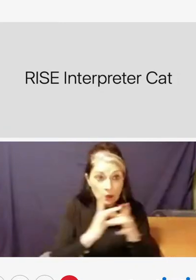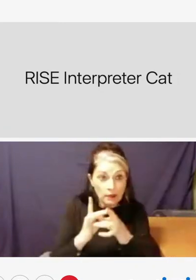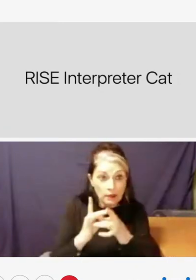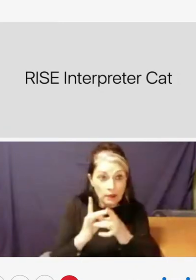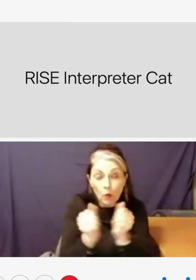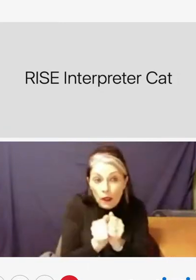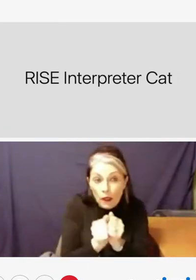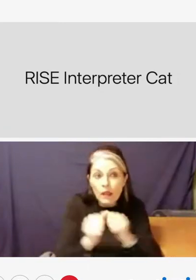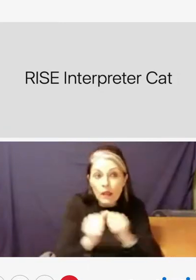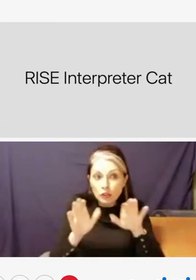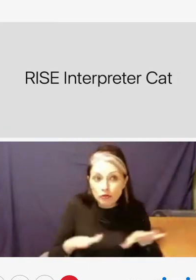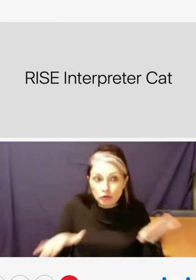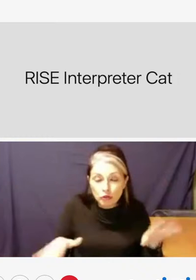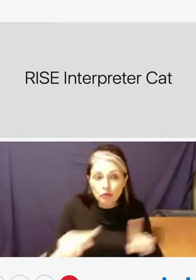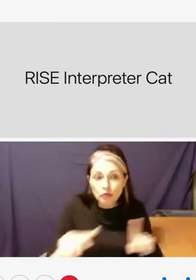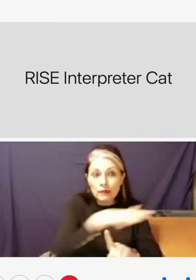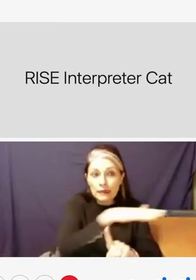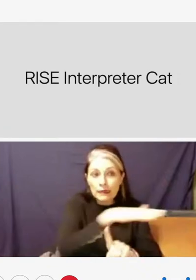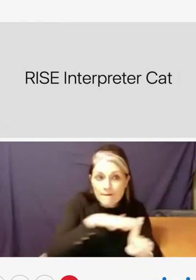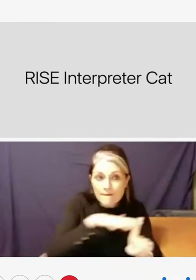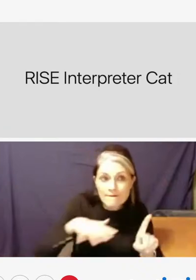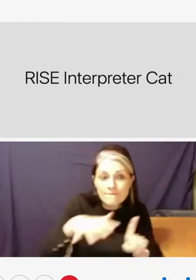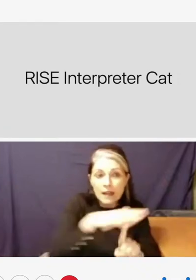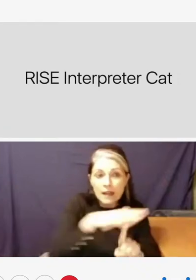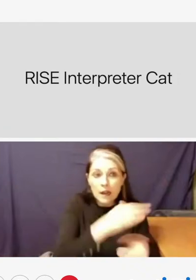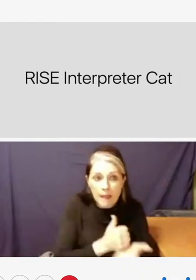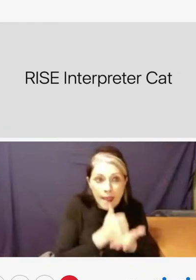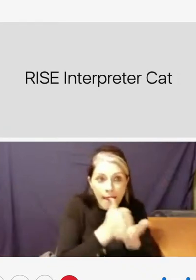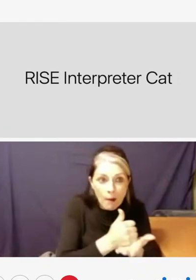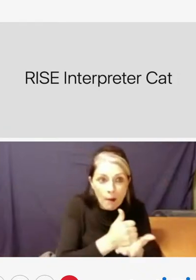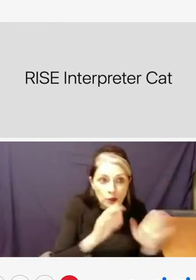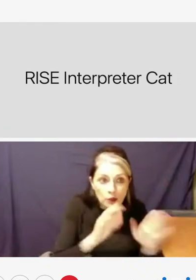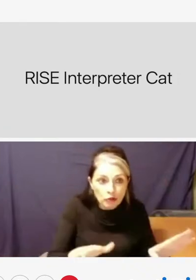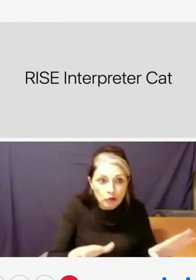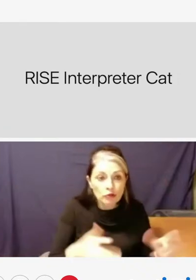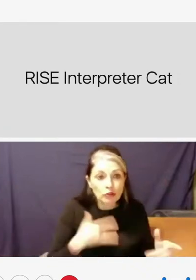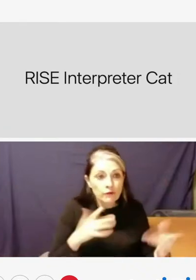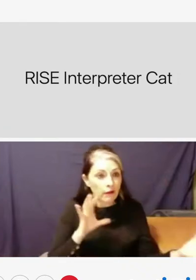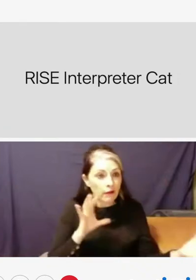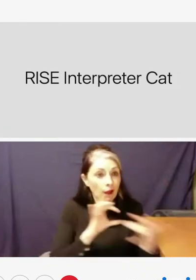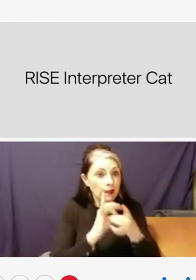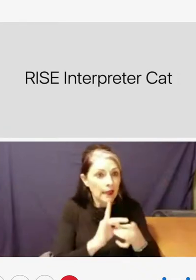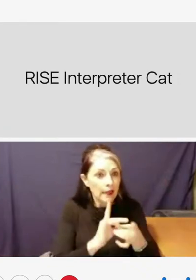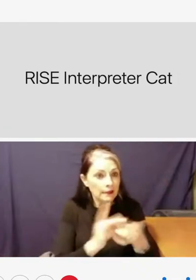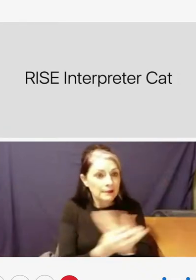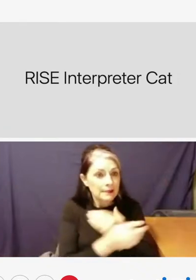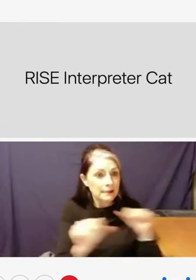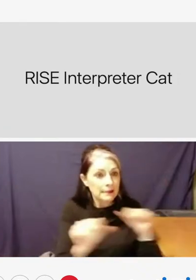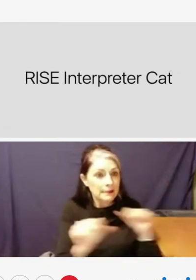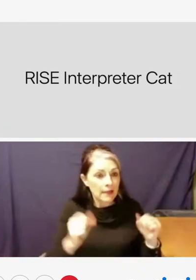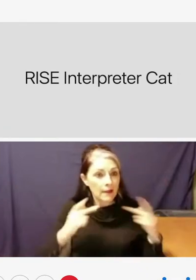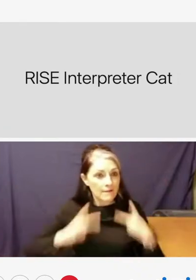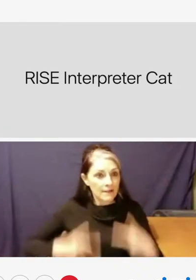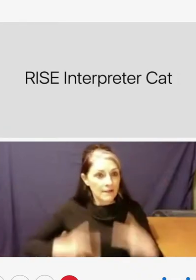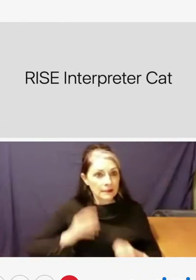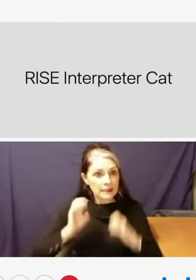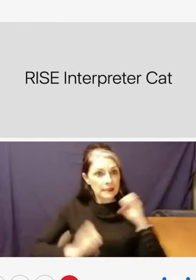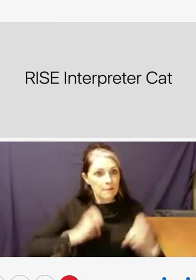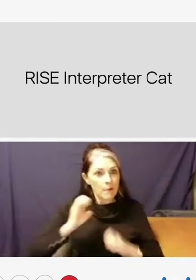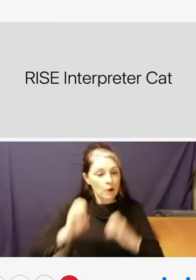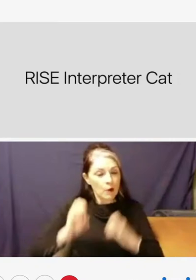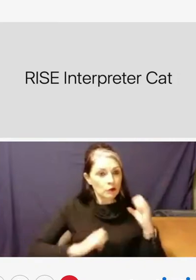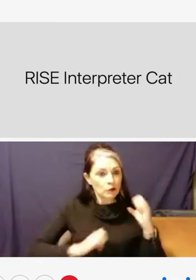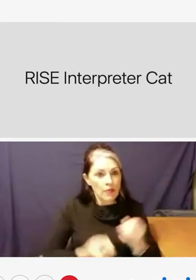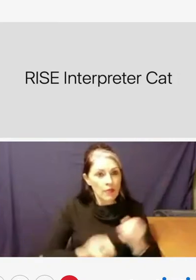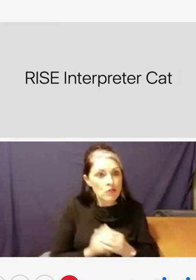environments where we you know help children to feel connected where they feel safe both physically and emotionally they absolutely Thrive the